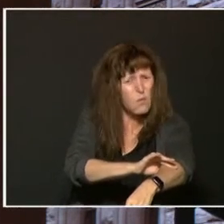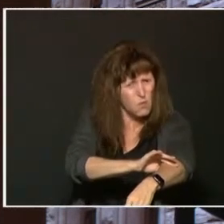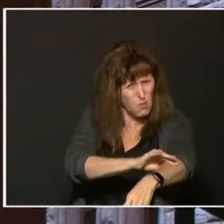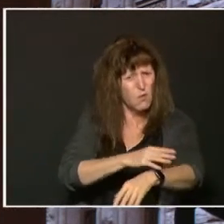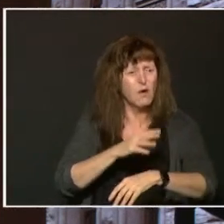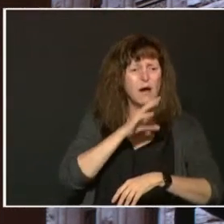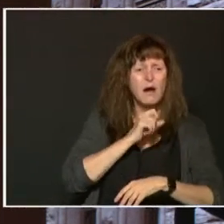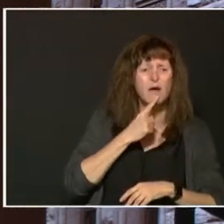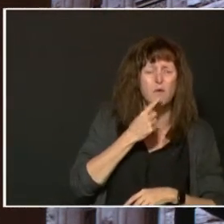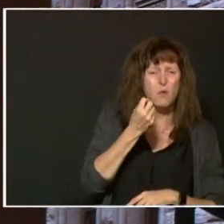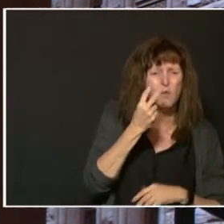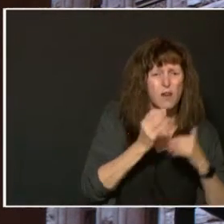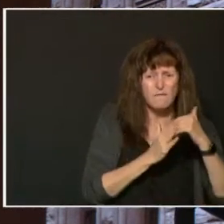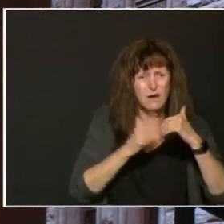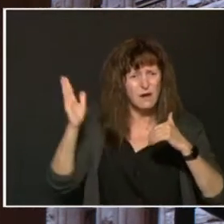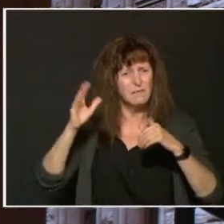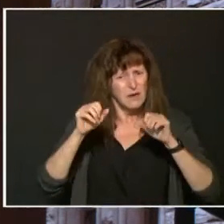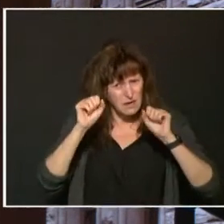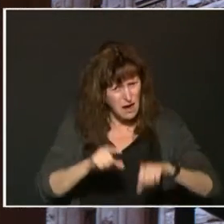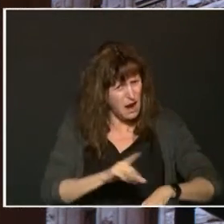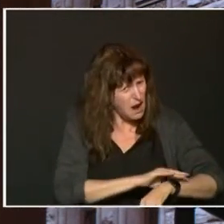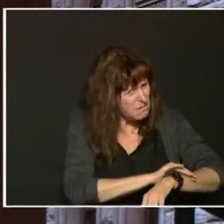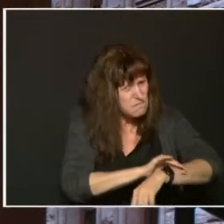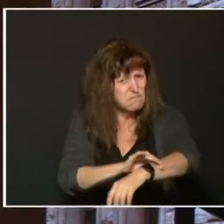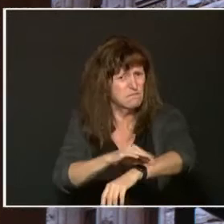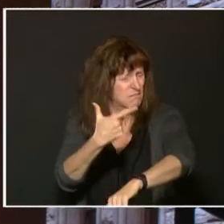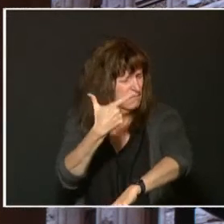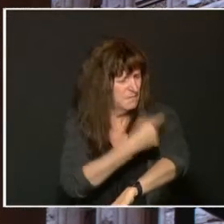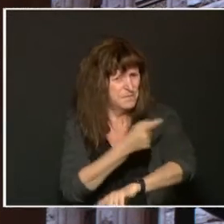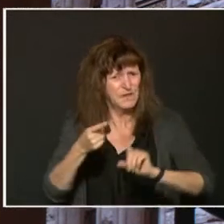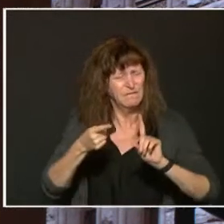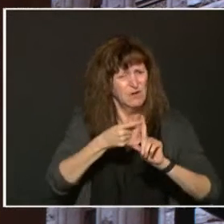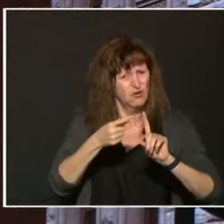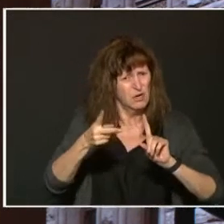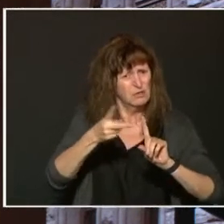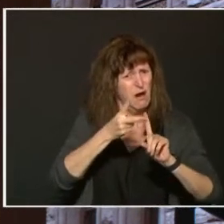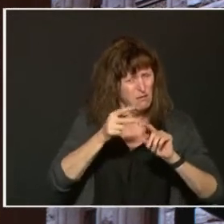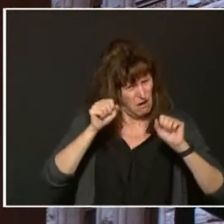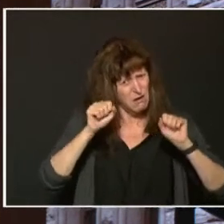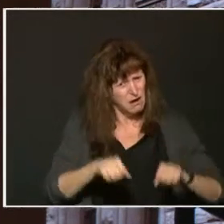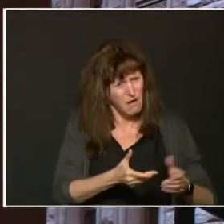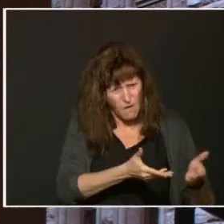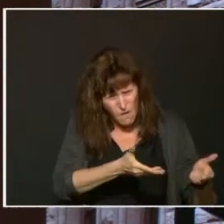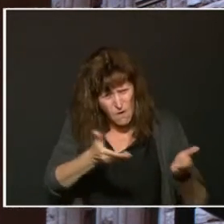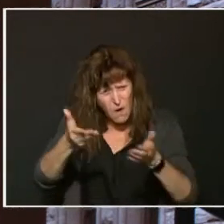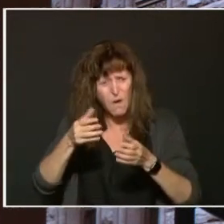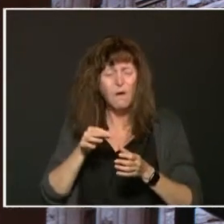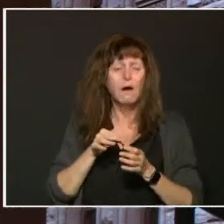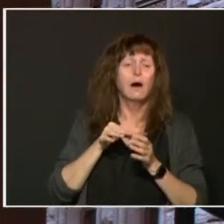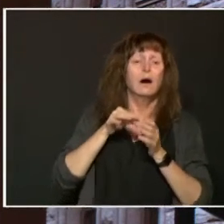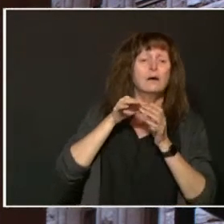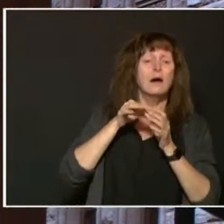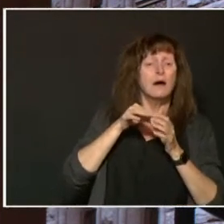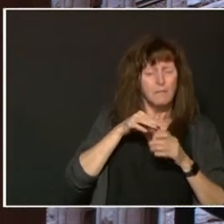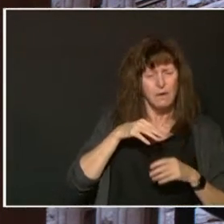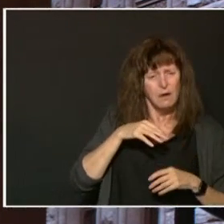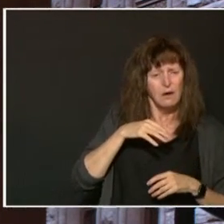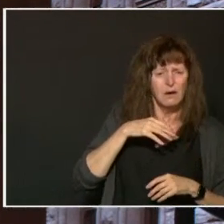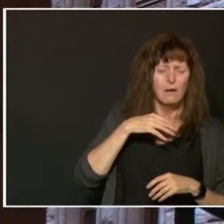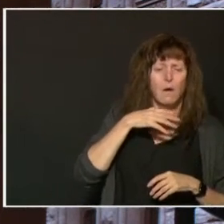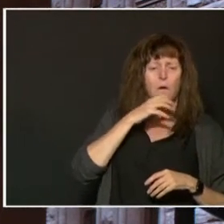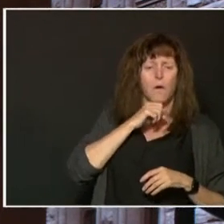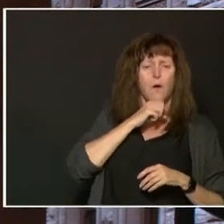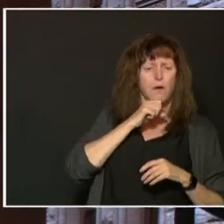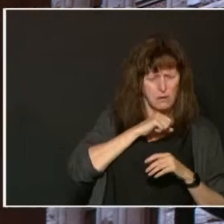their first and second doses of the vaccine. And especially if you're between 18 and 39 years of age, it's important that you get vaccinated